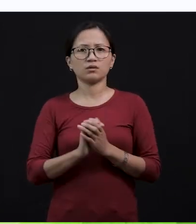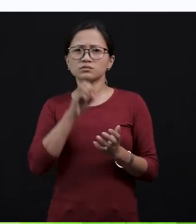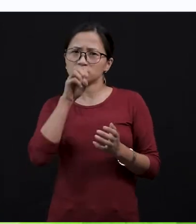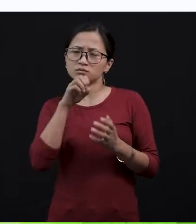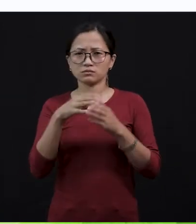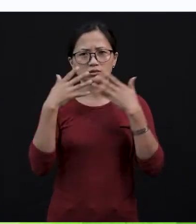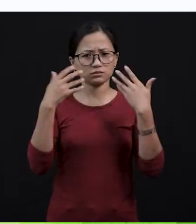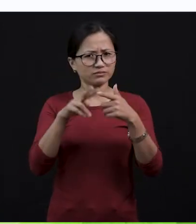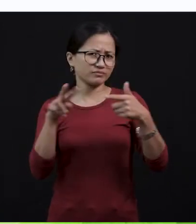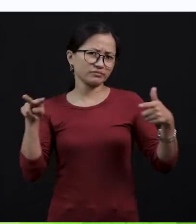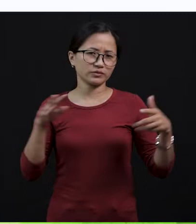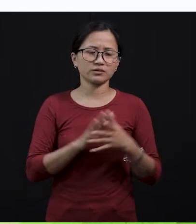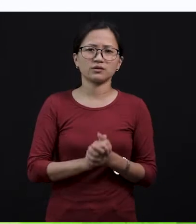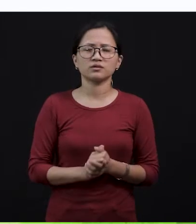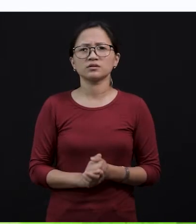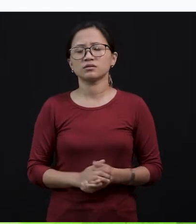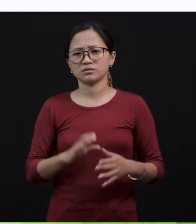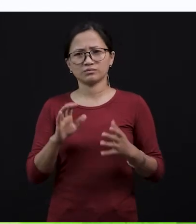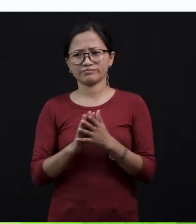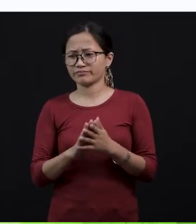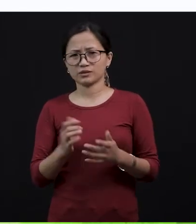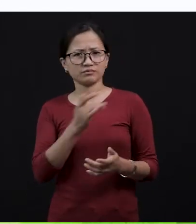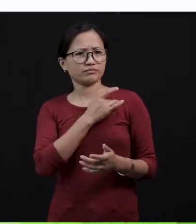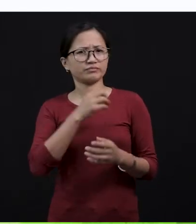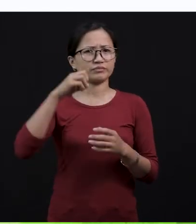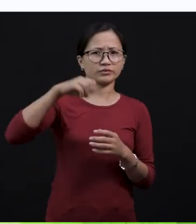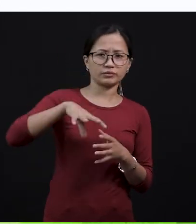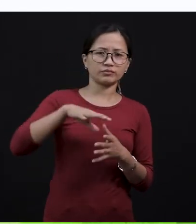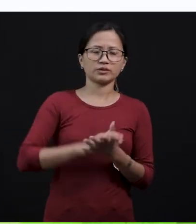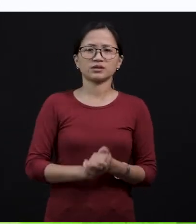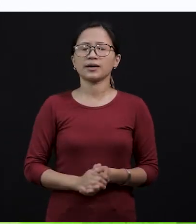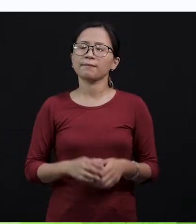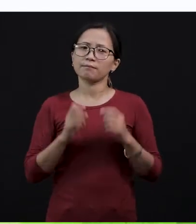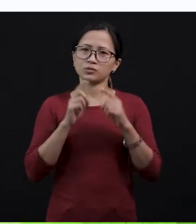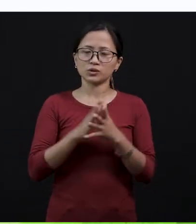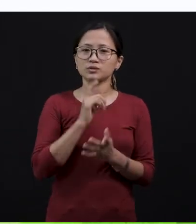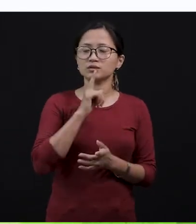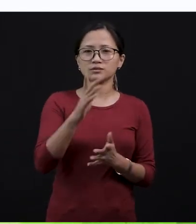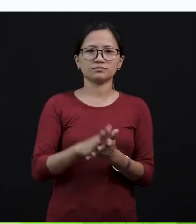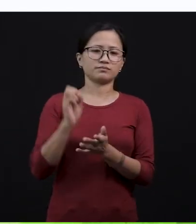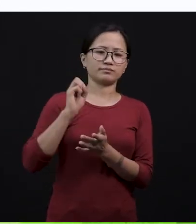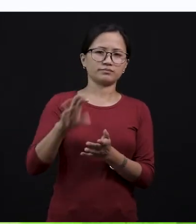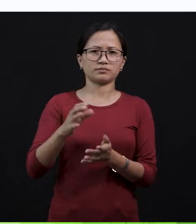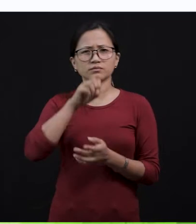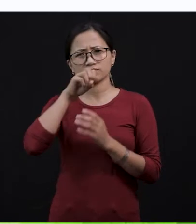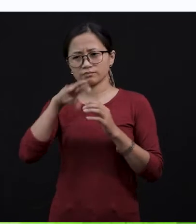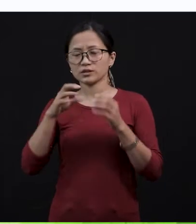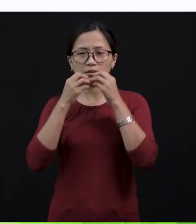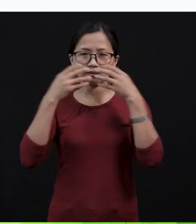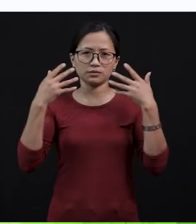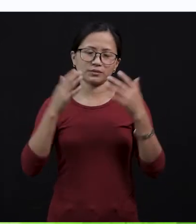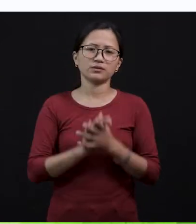yourself, when your cat misbehaves, you find yourself saying, bad kitty. Or maybe when your puppy is looking